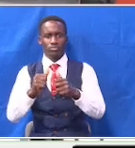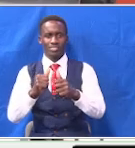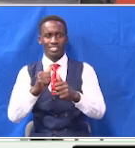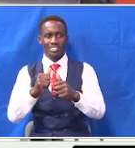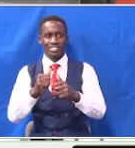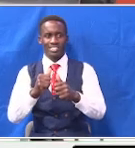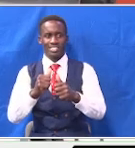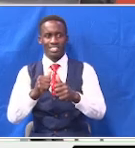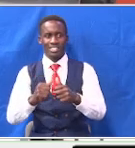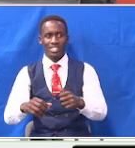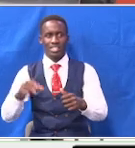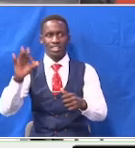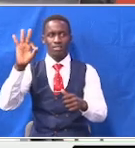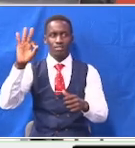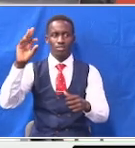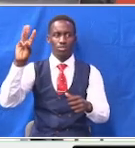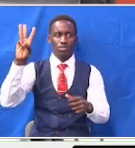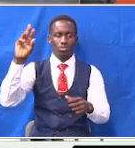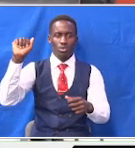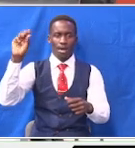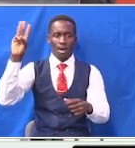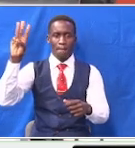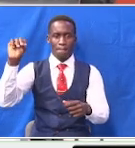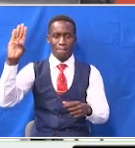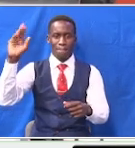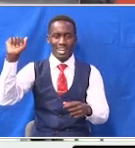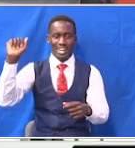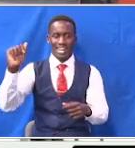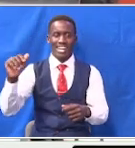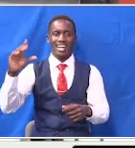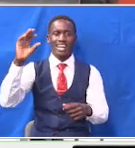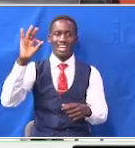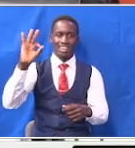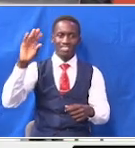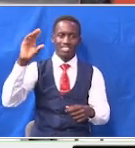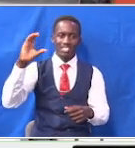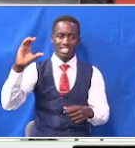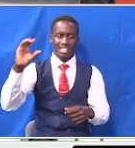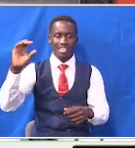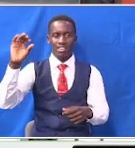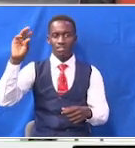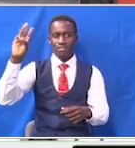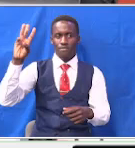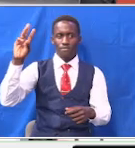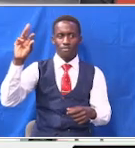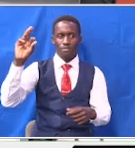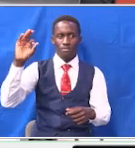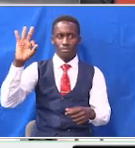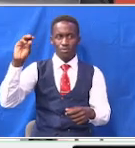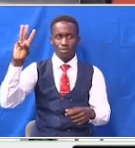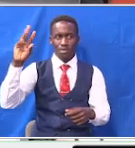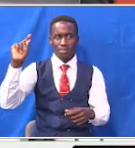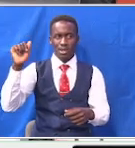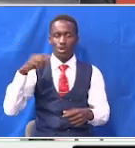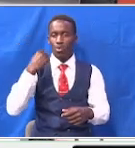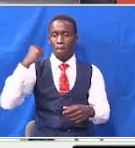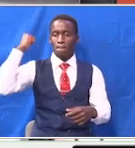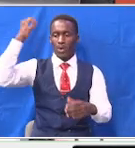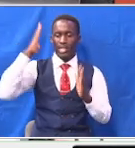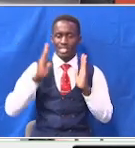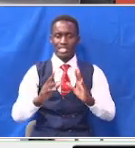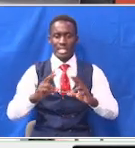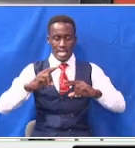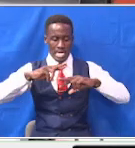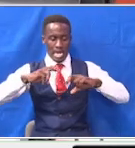twice. Fwamba NC Fwamba. How are you? Fine, Victor. Good to see you. He is a politician, a political and governance